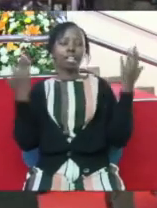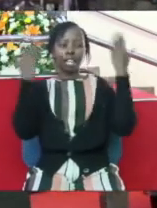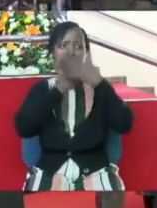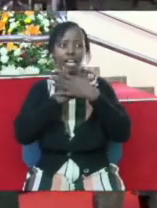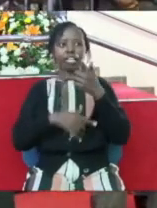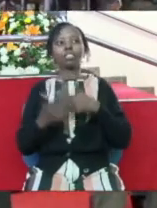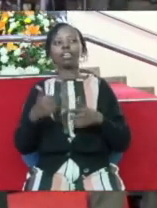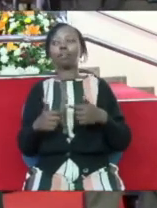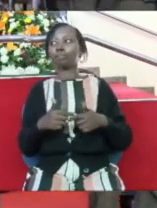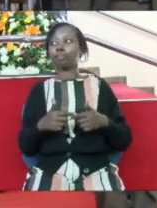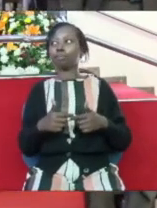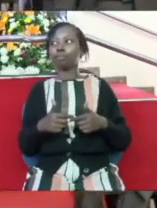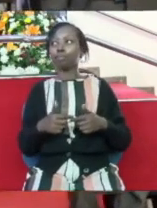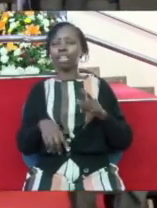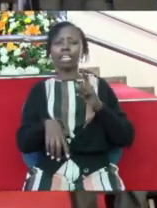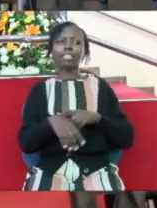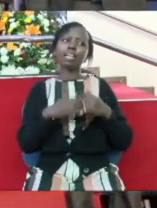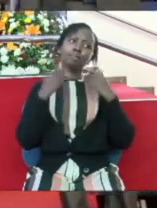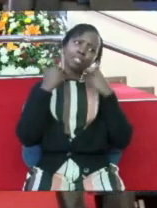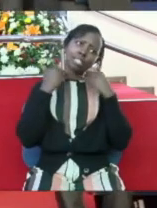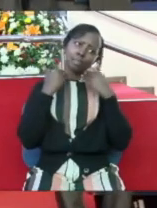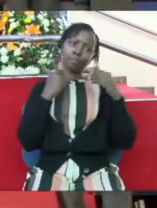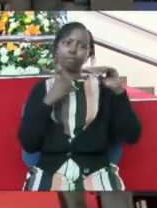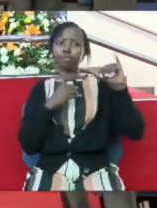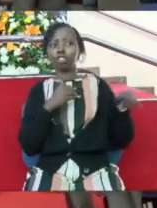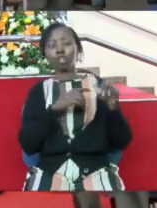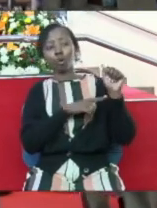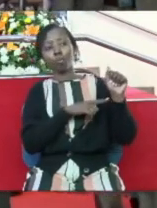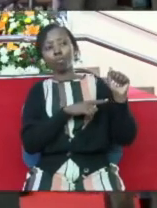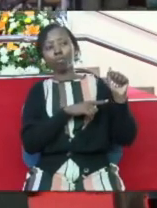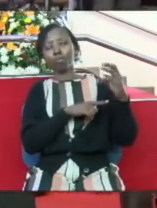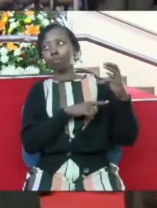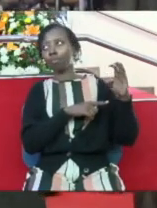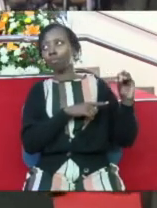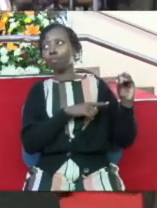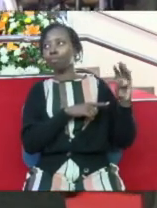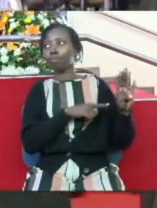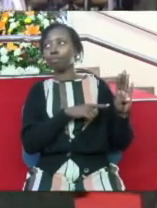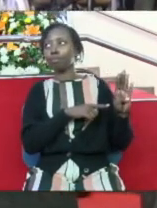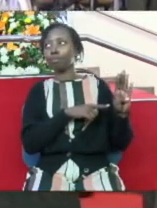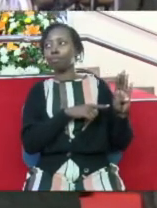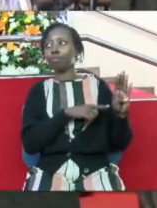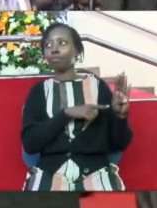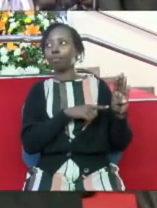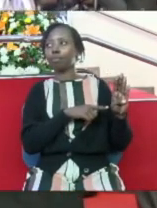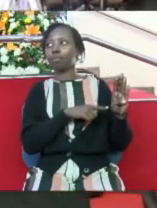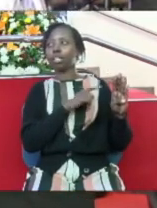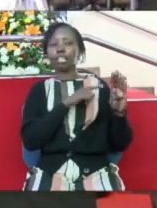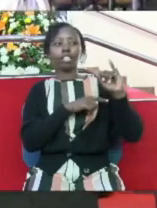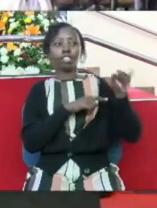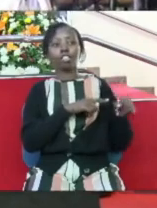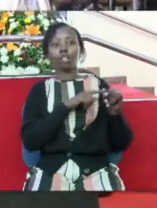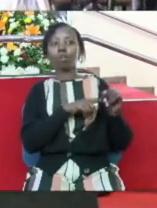sababu giza lilikuwa limempata njiani. And as he slept in Genesis chapter 28. Alipolala pale katika Mwanzo 28. He laid his head on a pillow. Akaweka